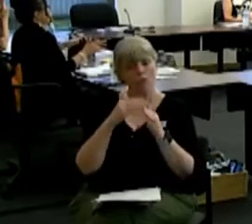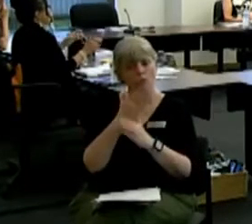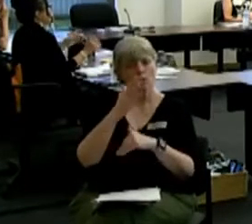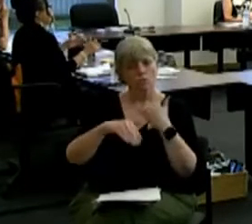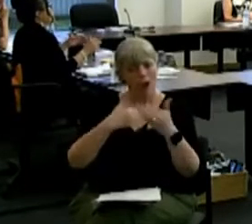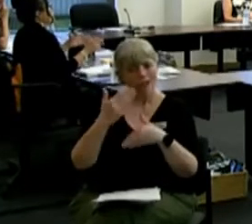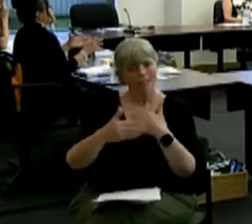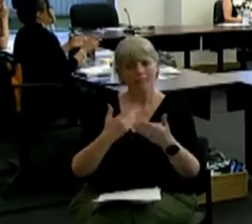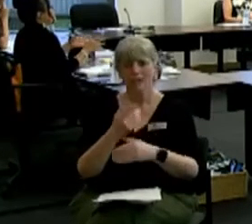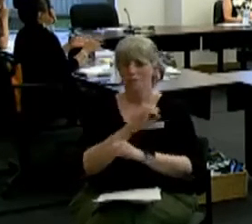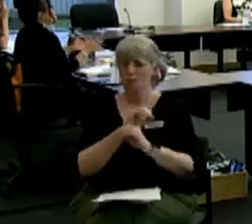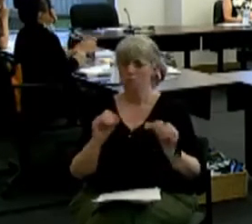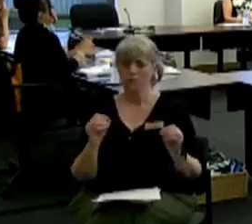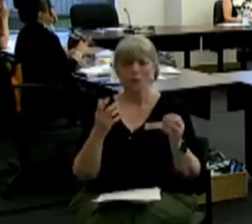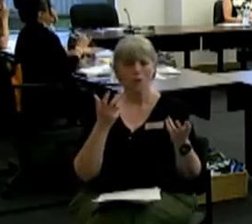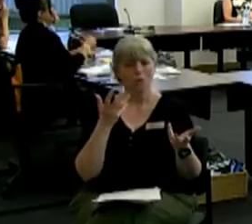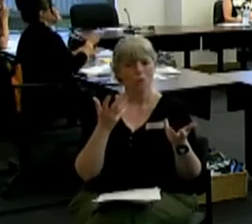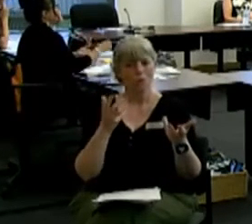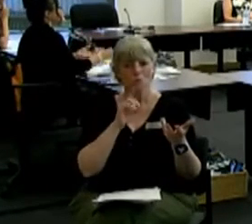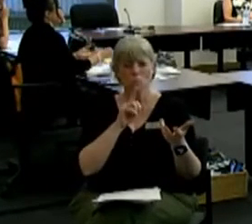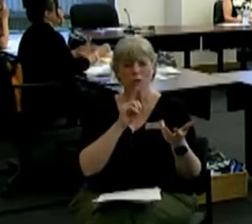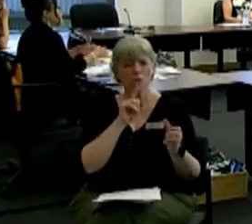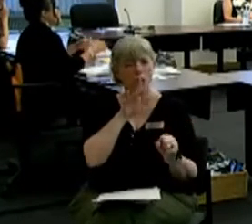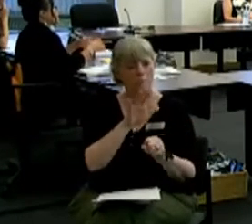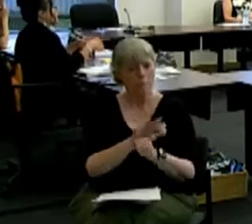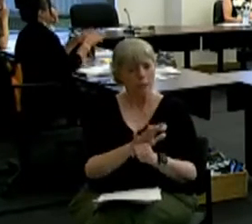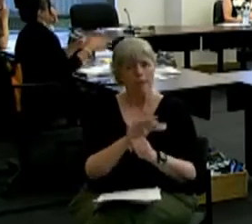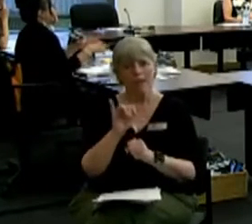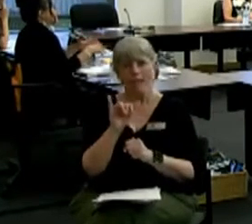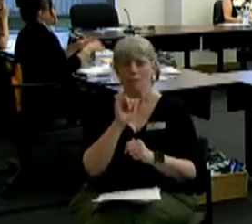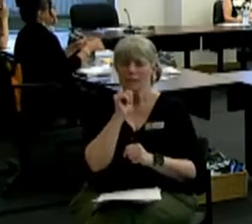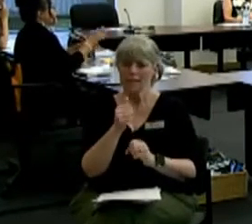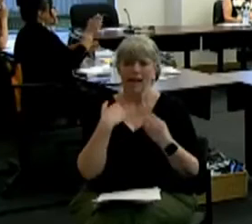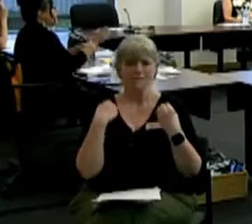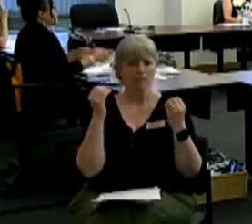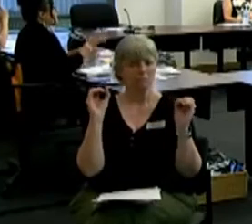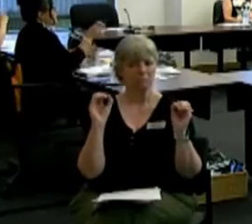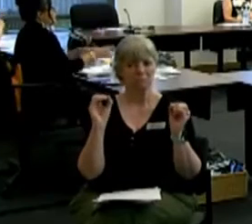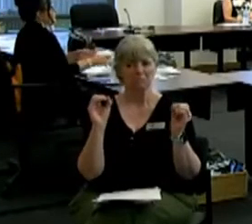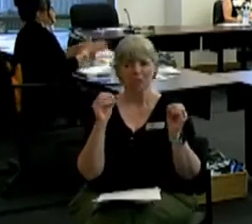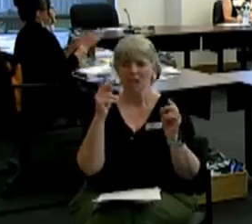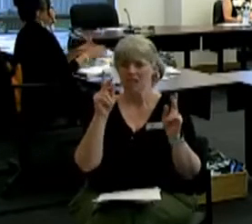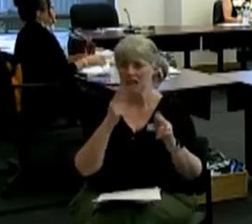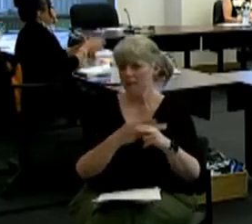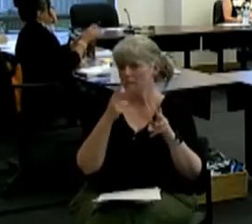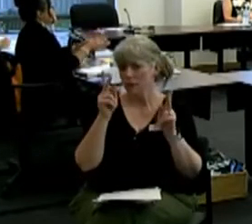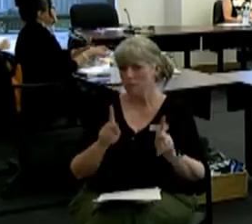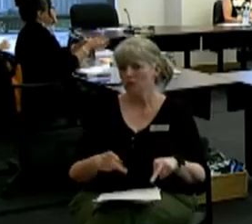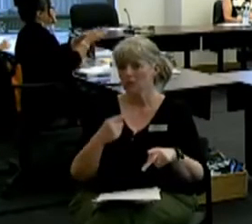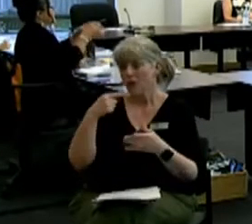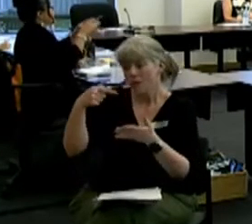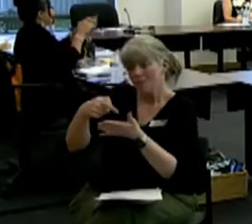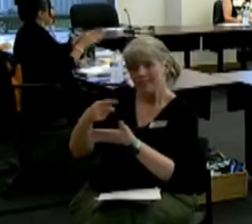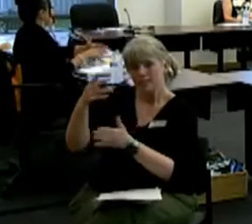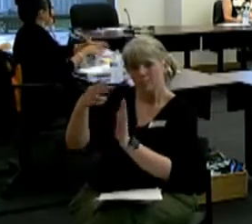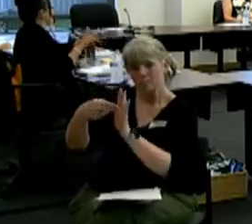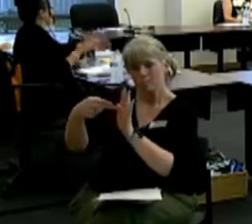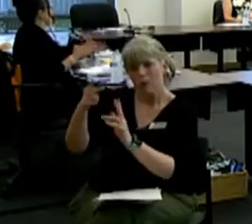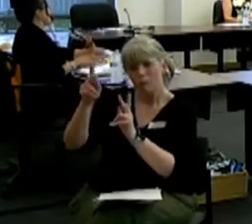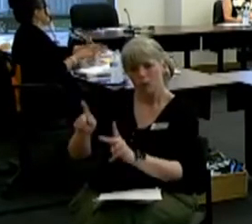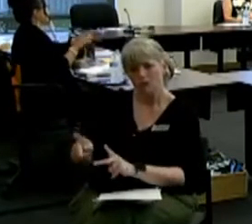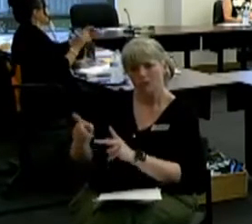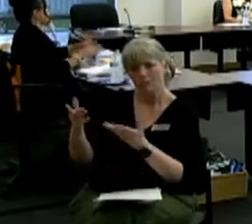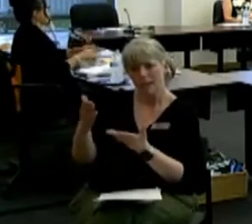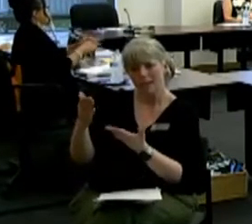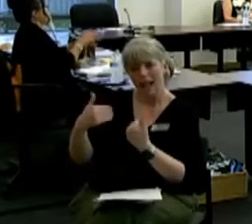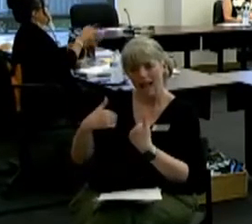is that there was no like a real commitment. Like we didn't have anybody, a name of a person that we could say, oh, this person at the